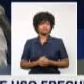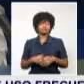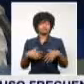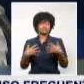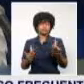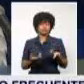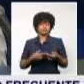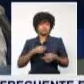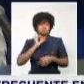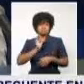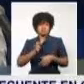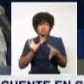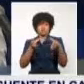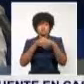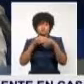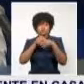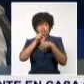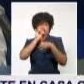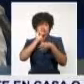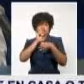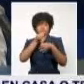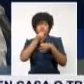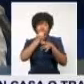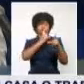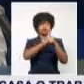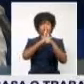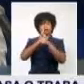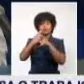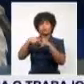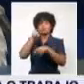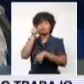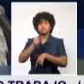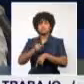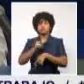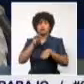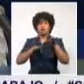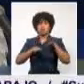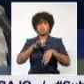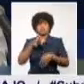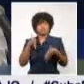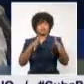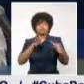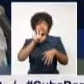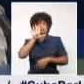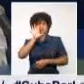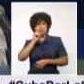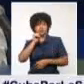today we also have the good news that 17 cases were confirmed yesterday.